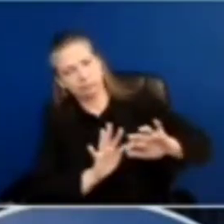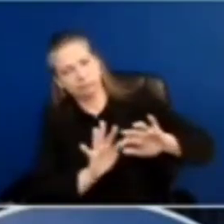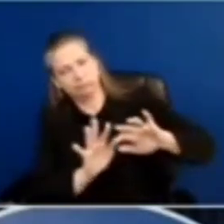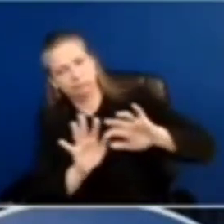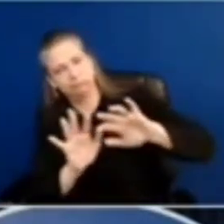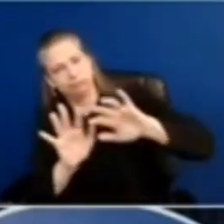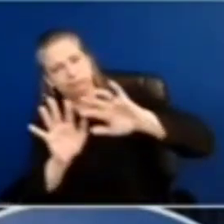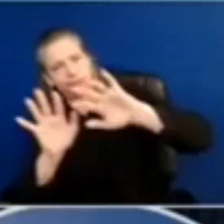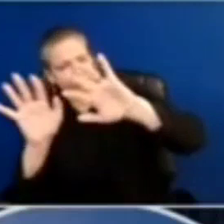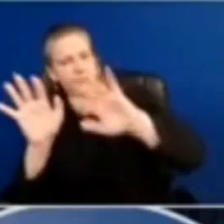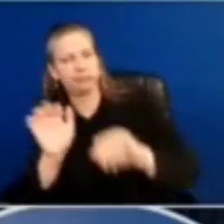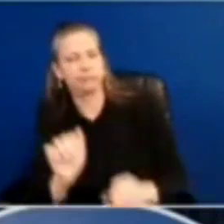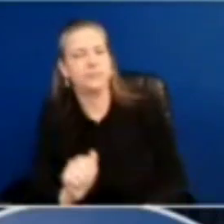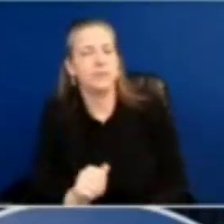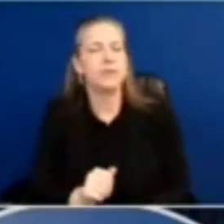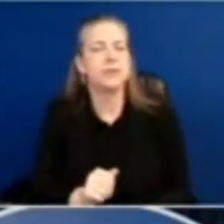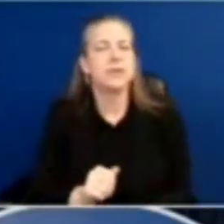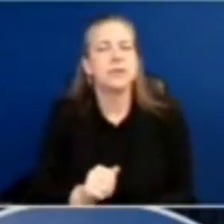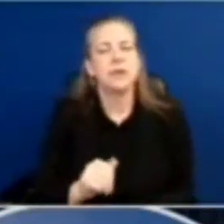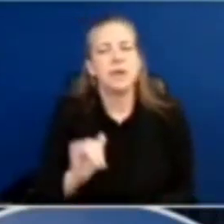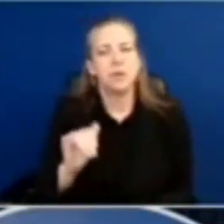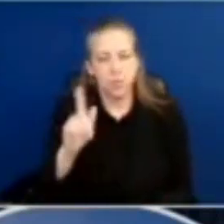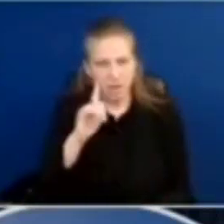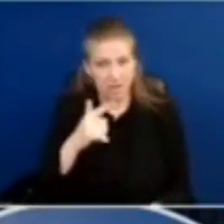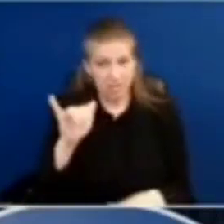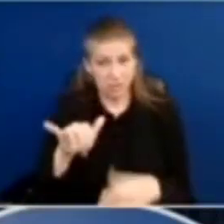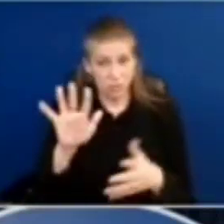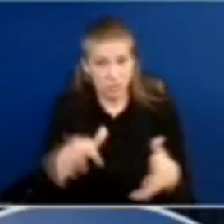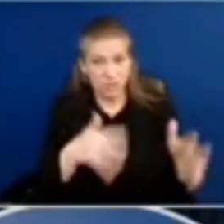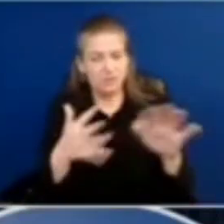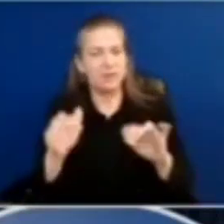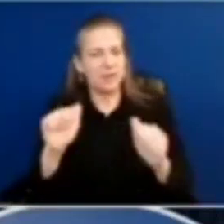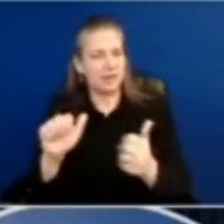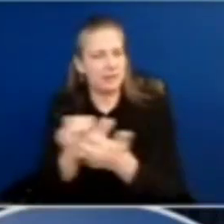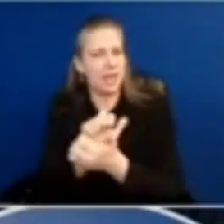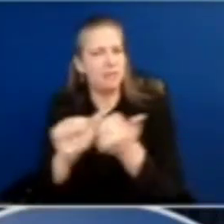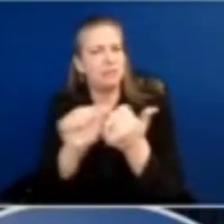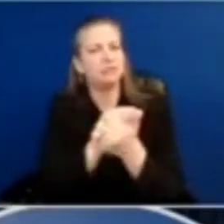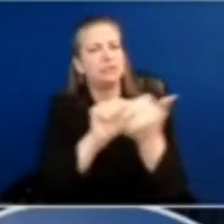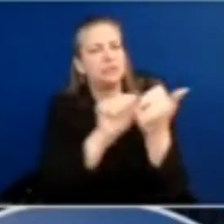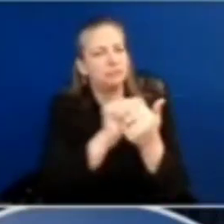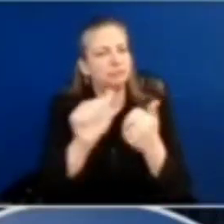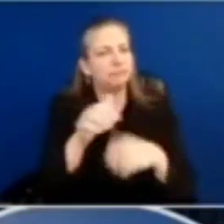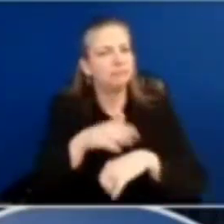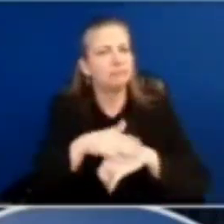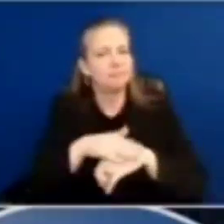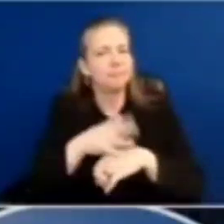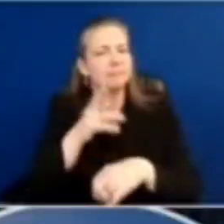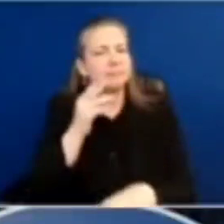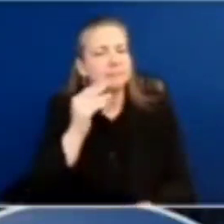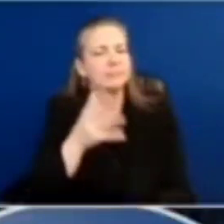will come through with damaging winds. Again, that's the next slide. We can go to it.